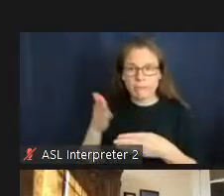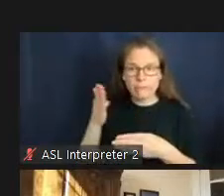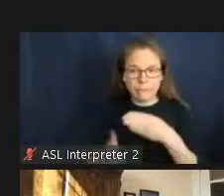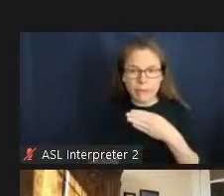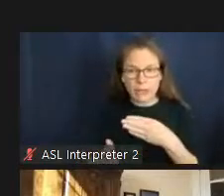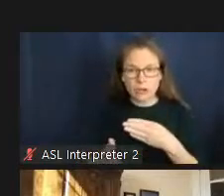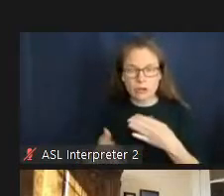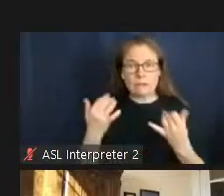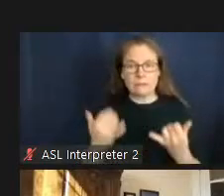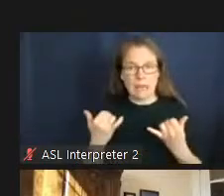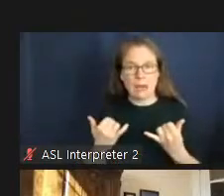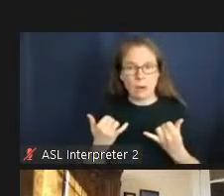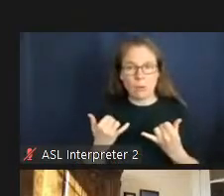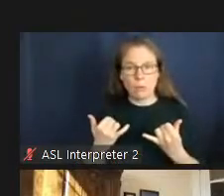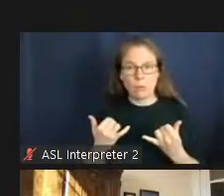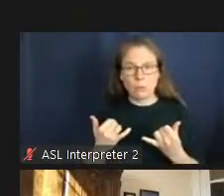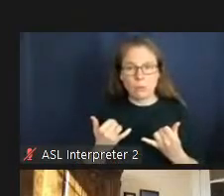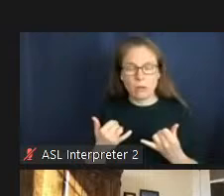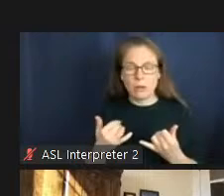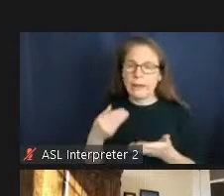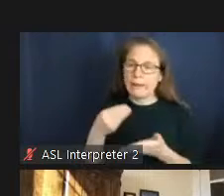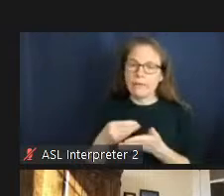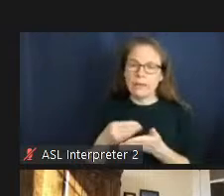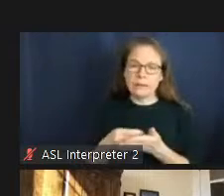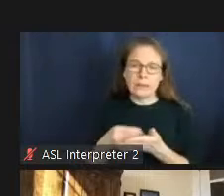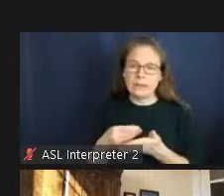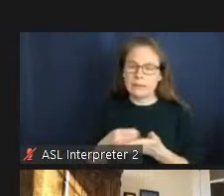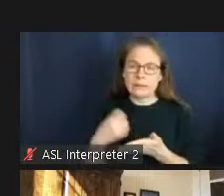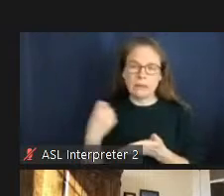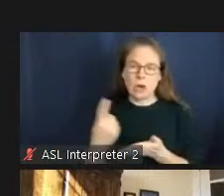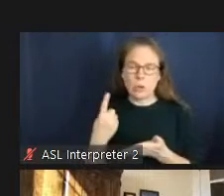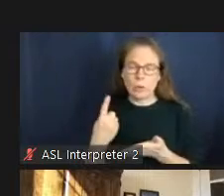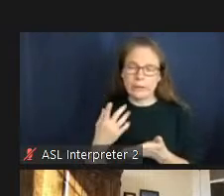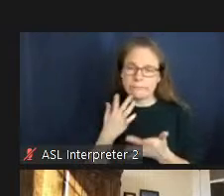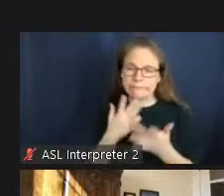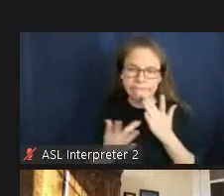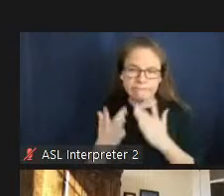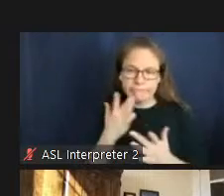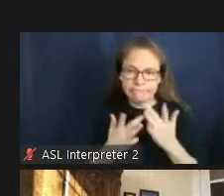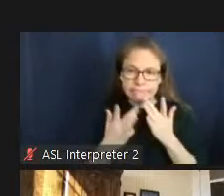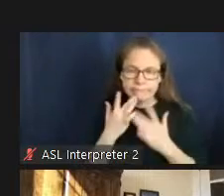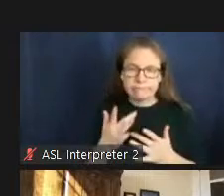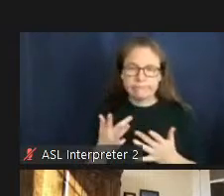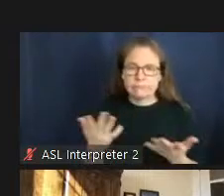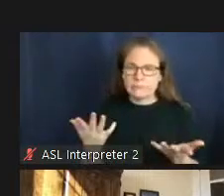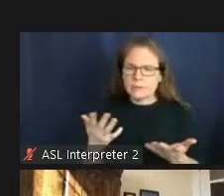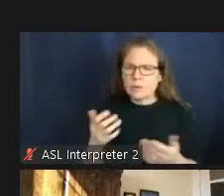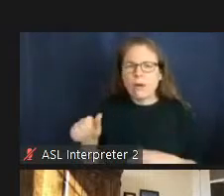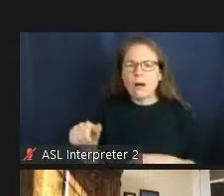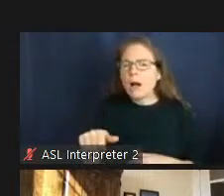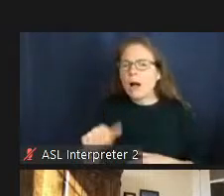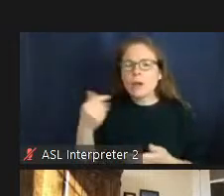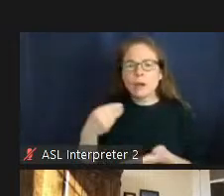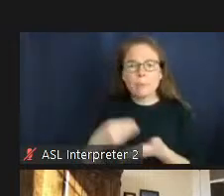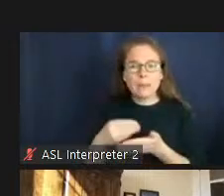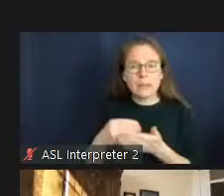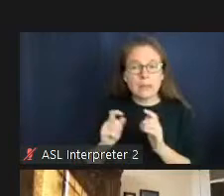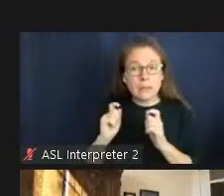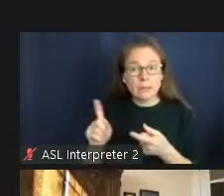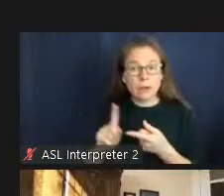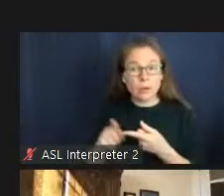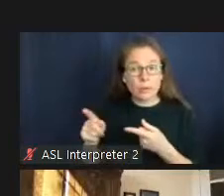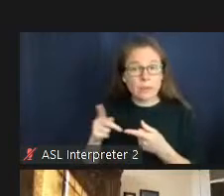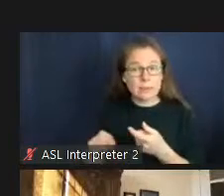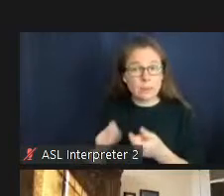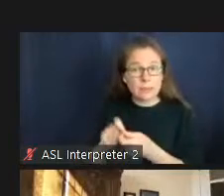funding. Obviously, that's always the case. It's always timing. So is there any other Mstip funding going into this particular set